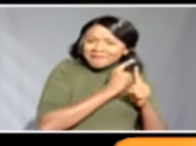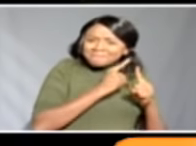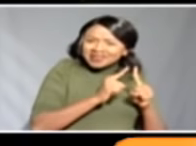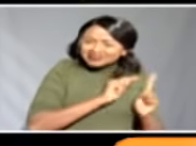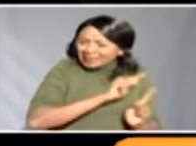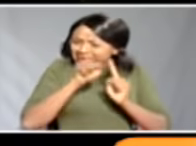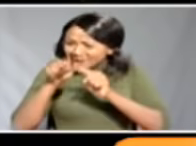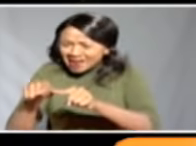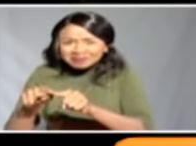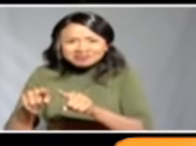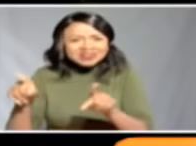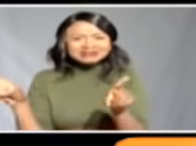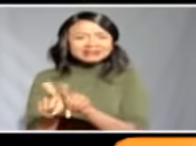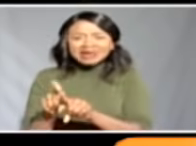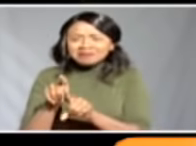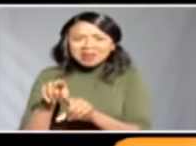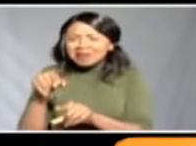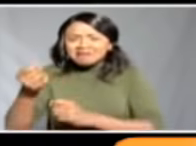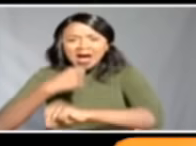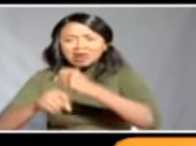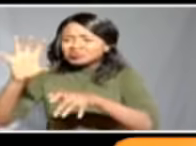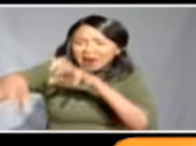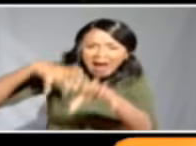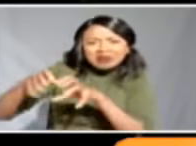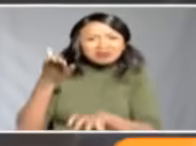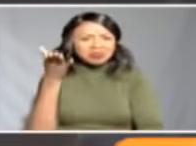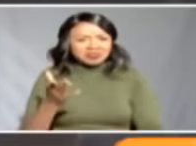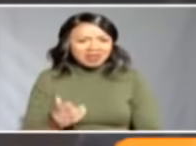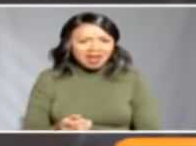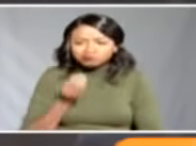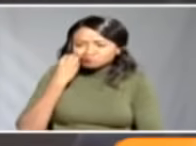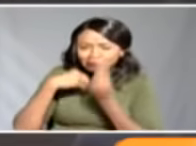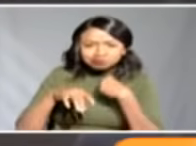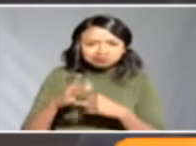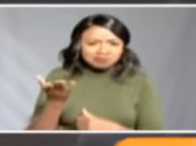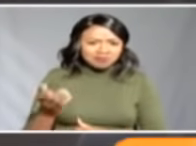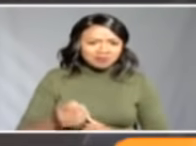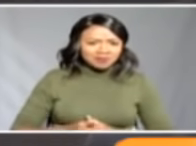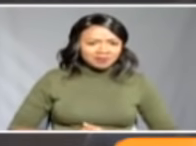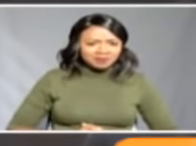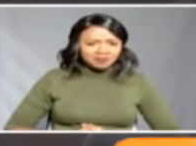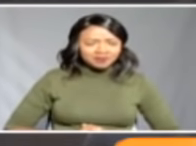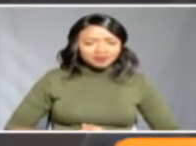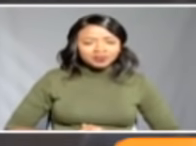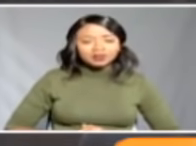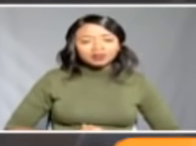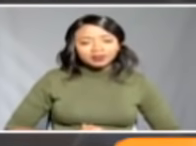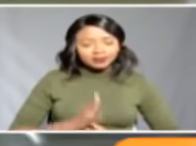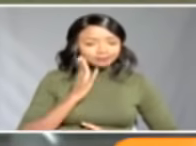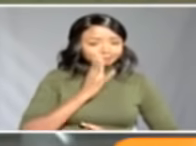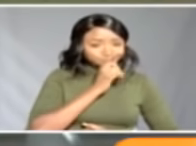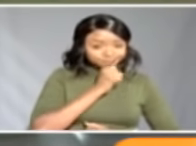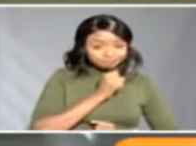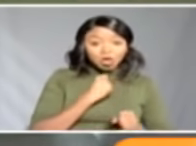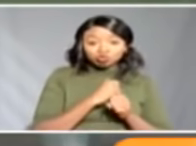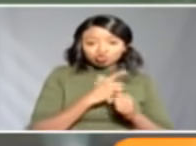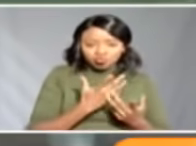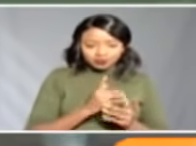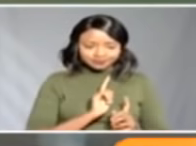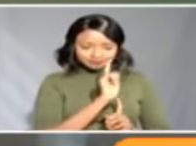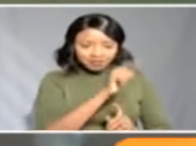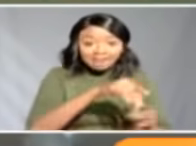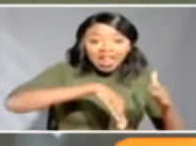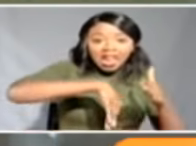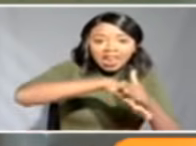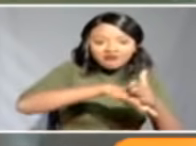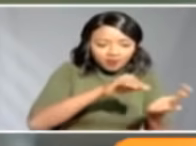mtoto kwa chui kukuliwa huko. A grandmother reported the case here at the Korogosho Liverpool